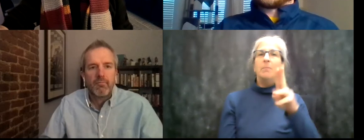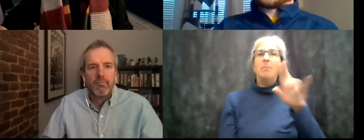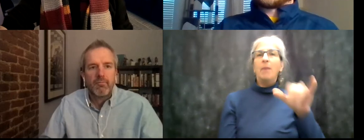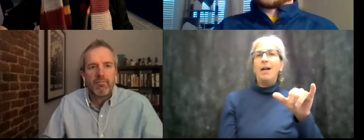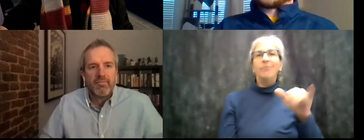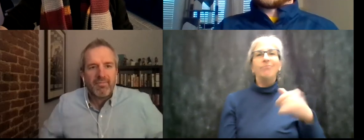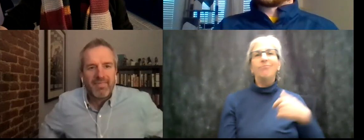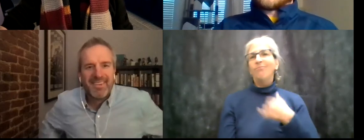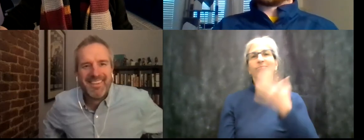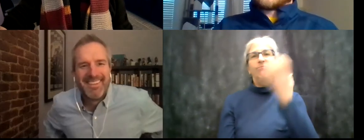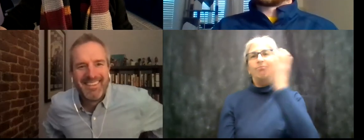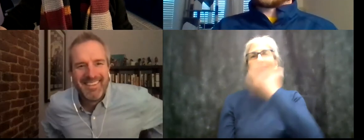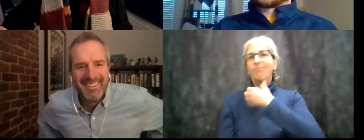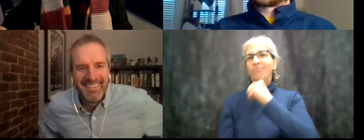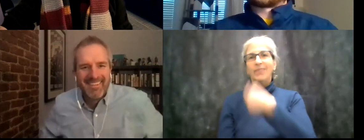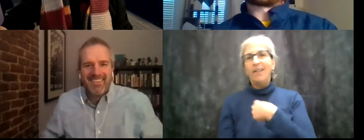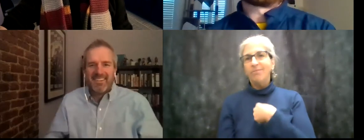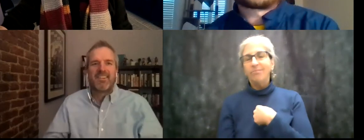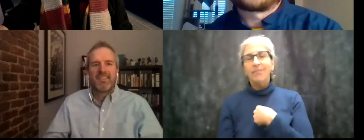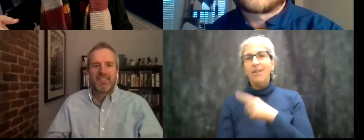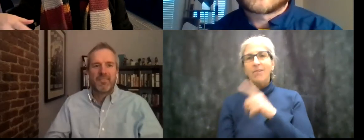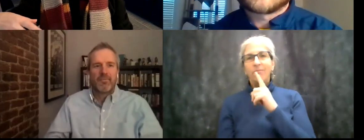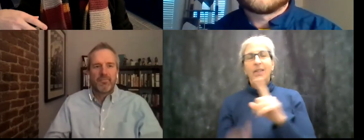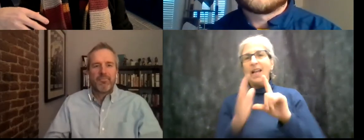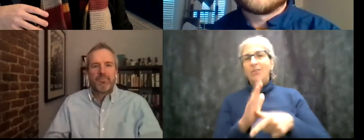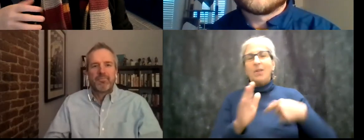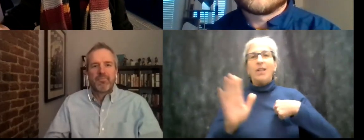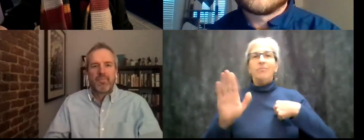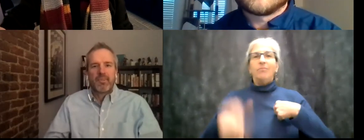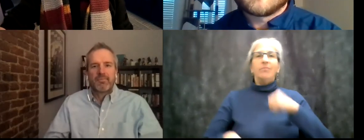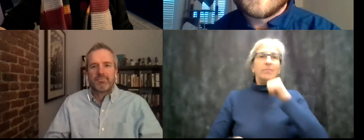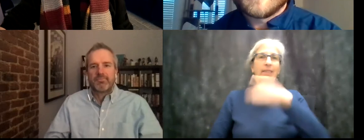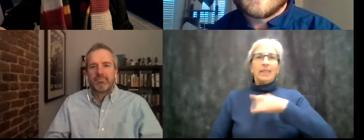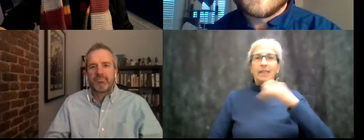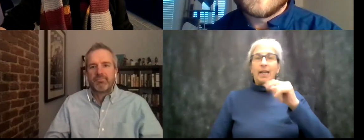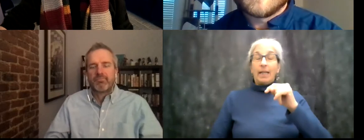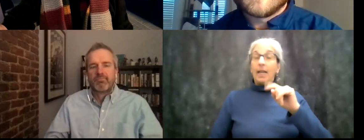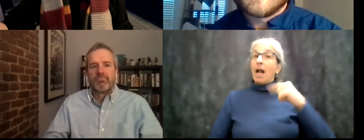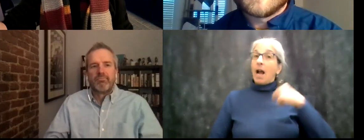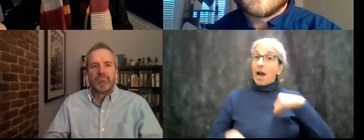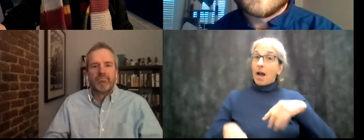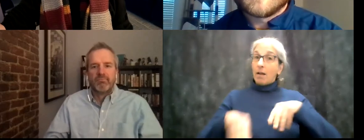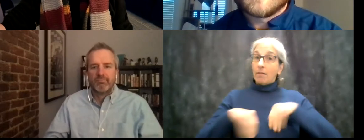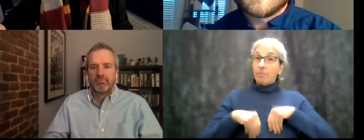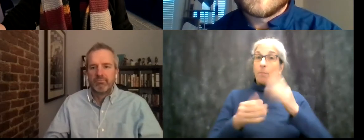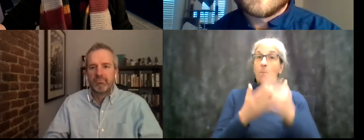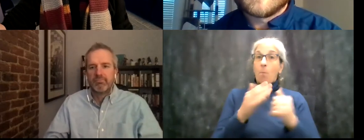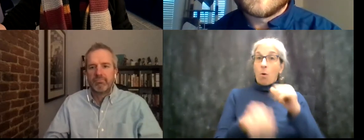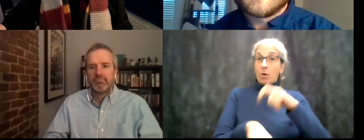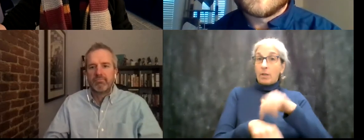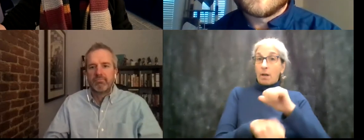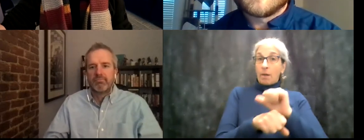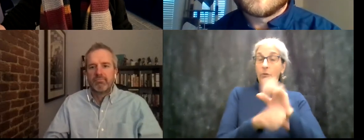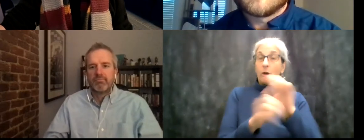tea. I didn't like it over time. And so I took a part-time job with a local game company